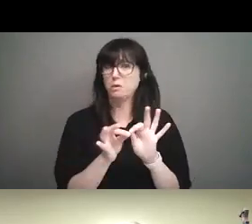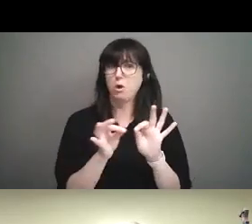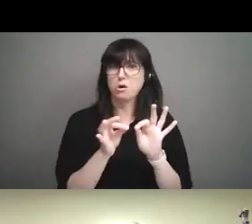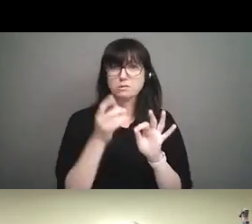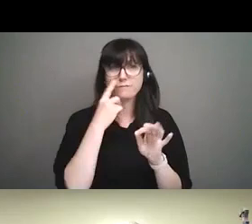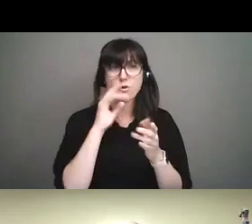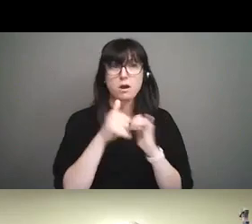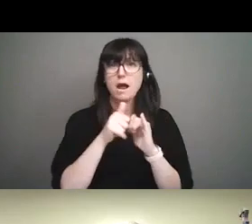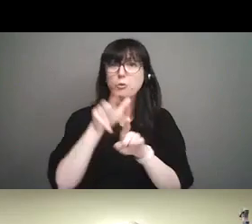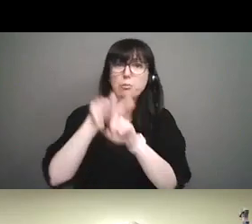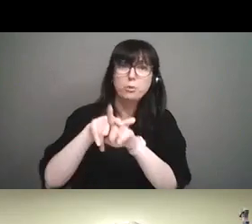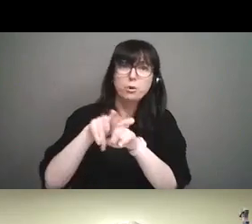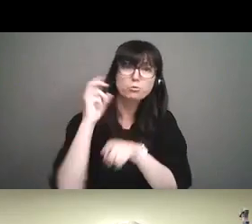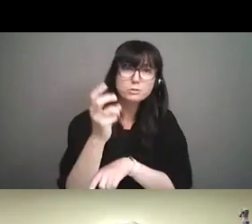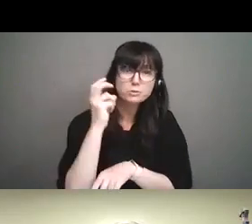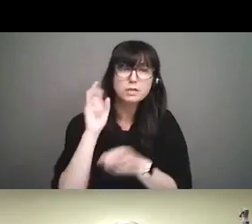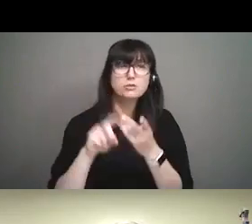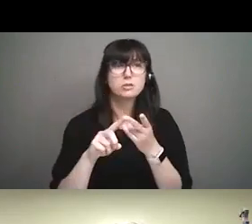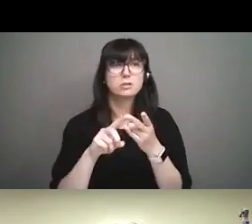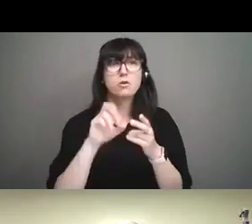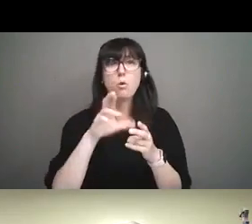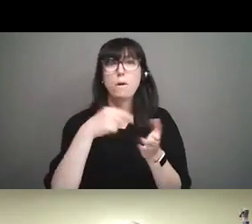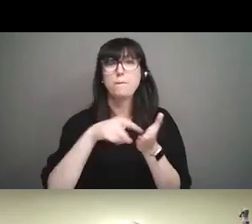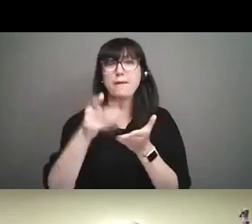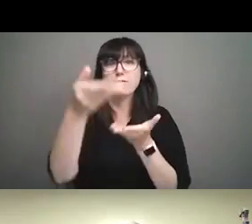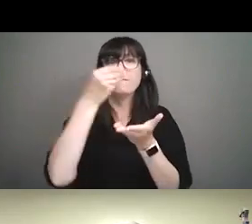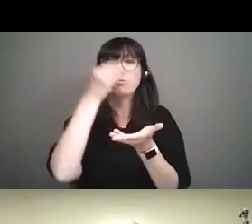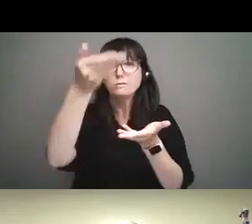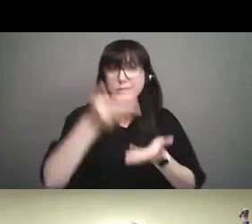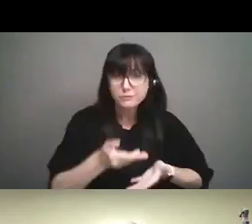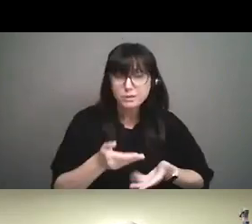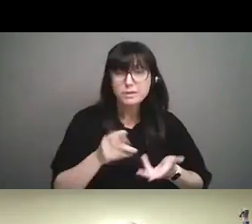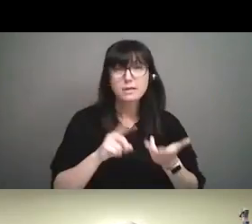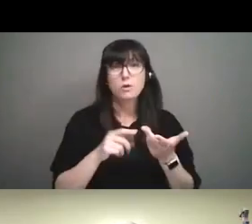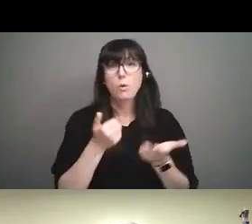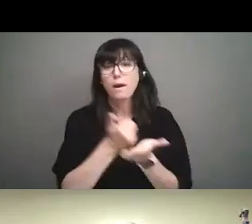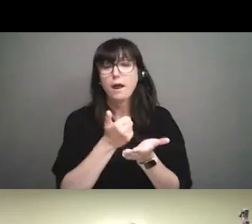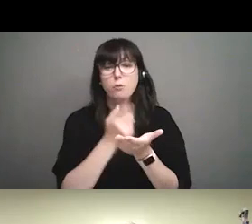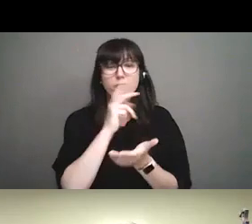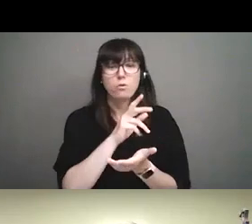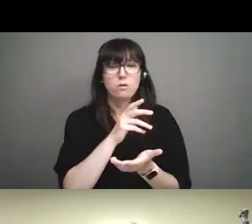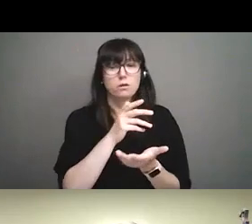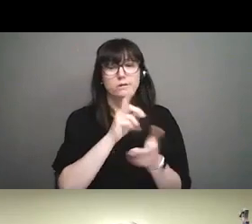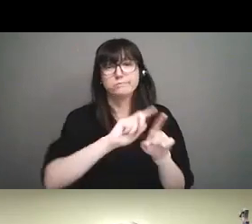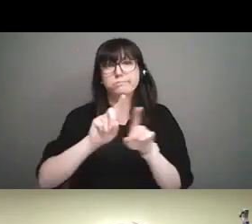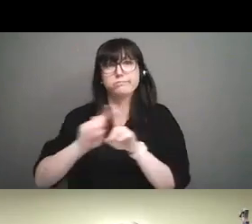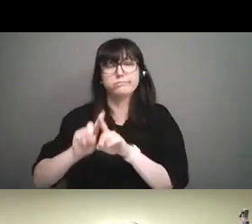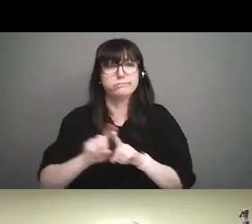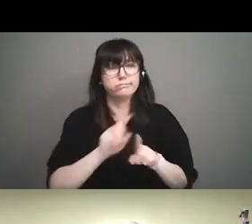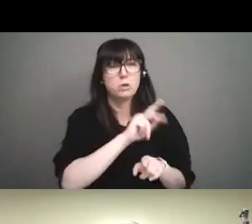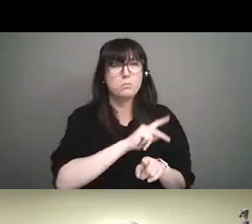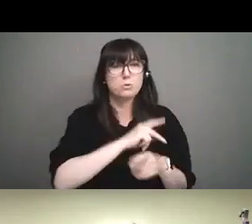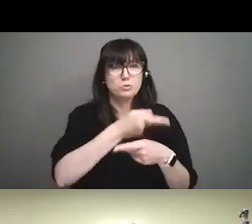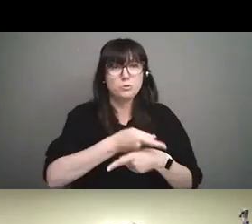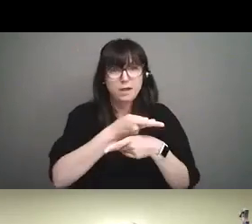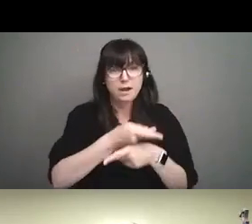arranging for transportation or delivery of goods or assistance in personal care, etc., which may now be